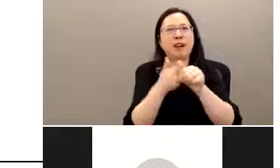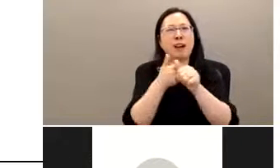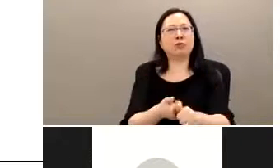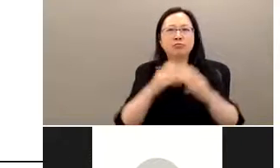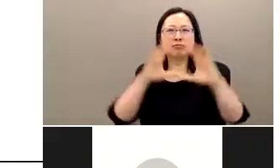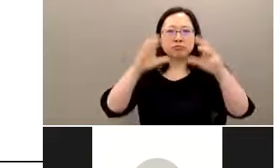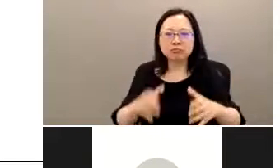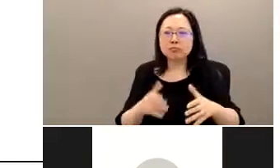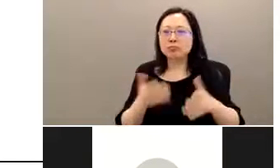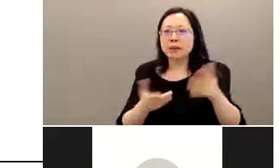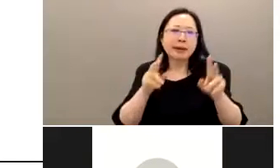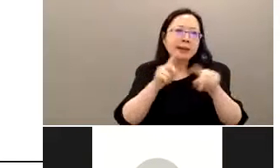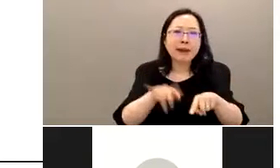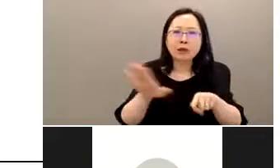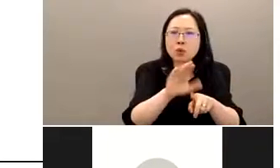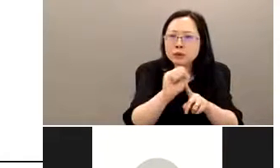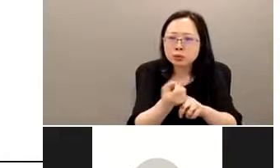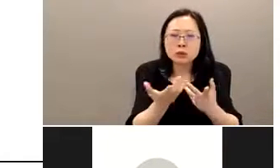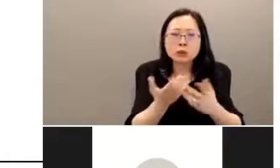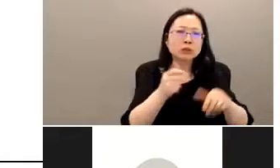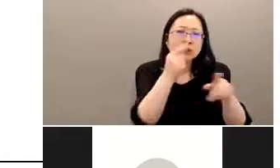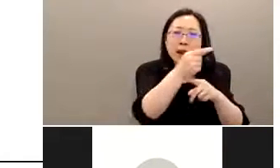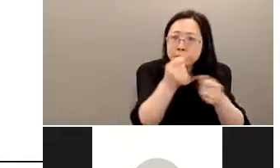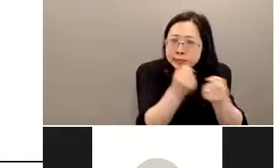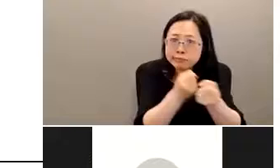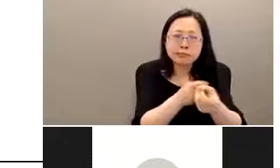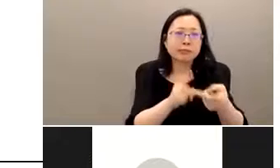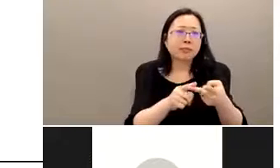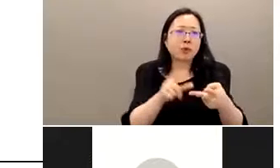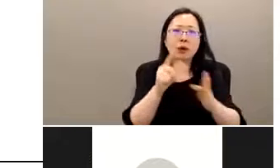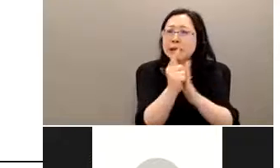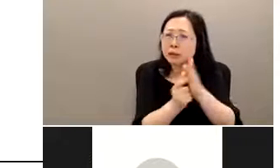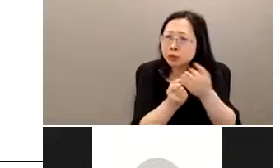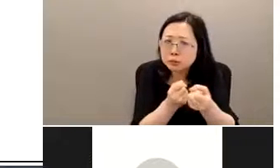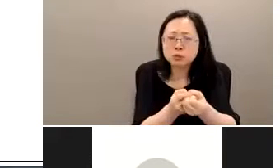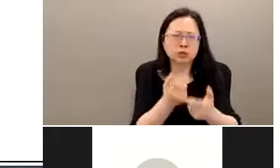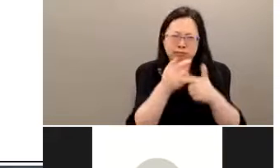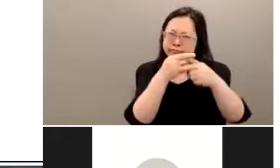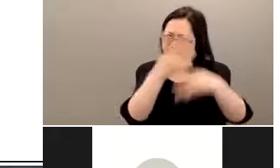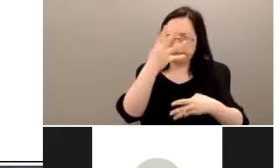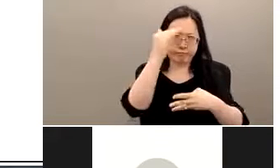as government services or legal supports, those kind of services.